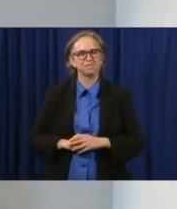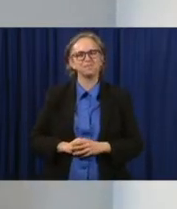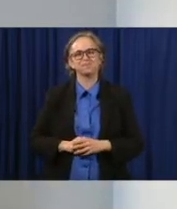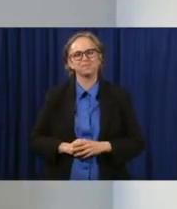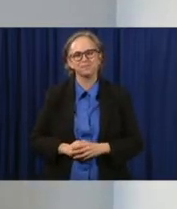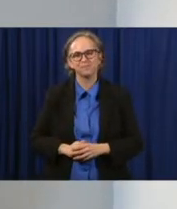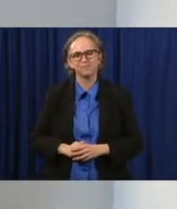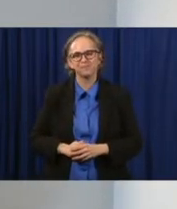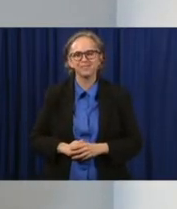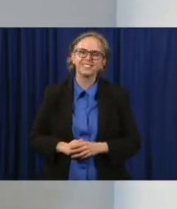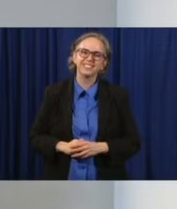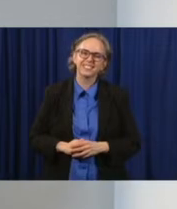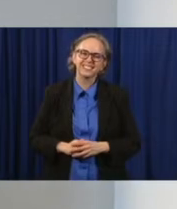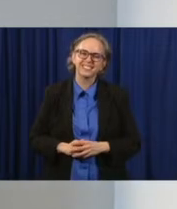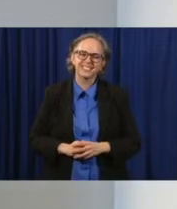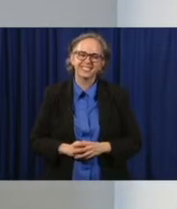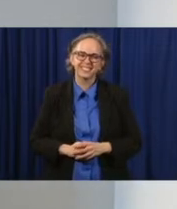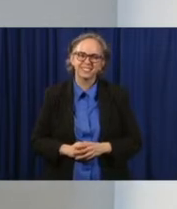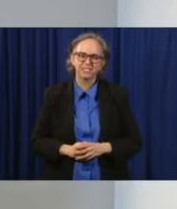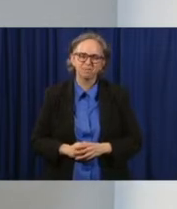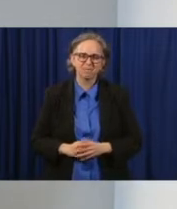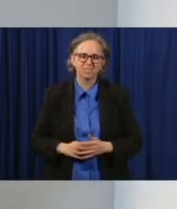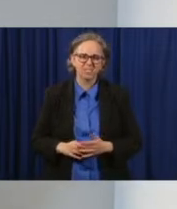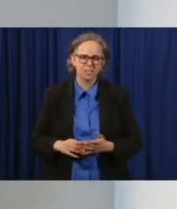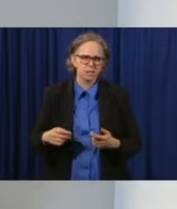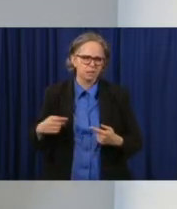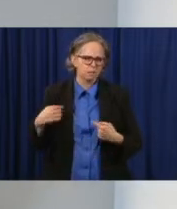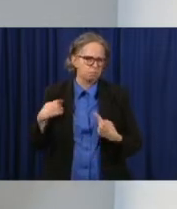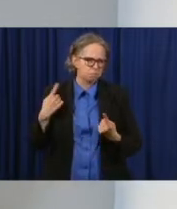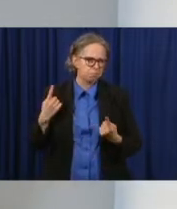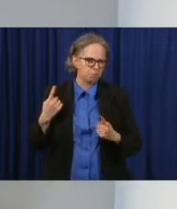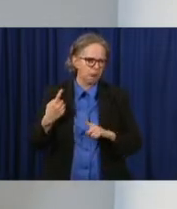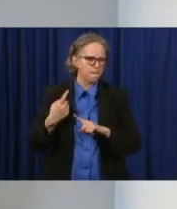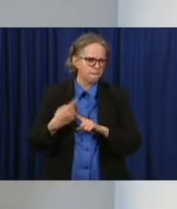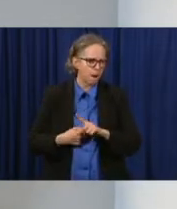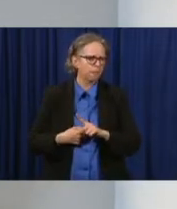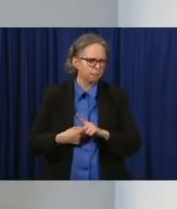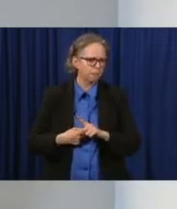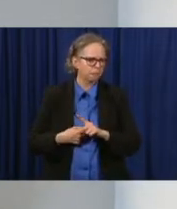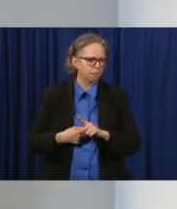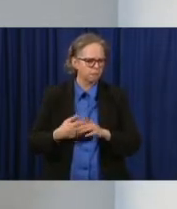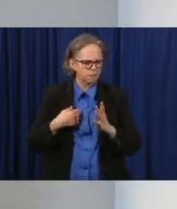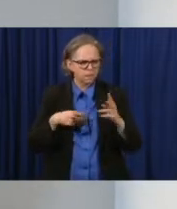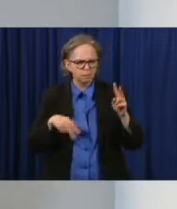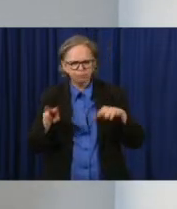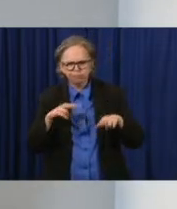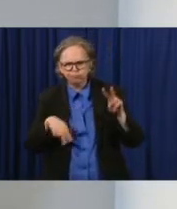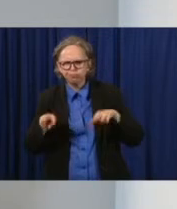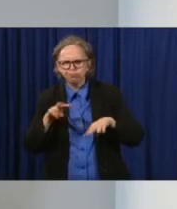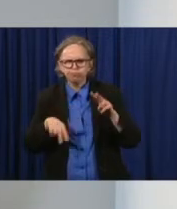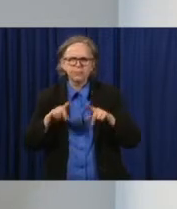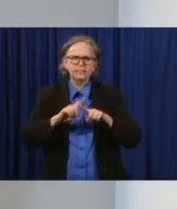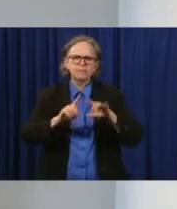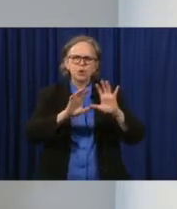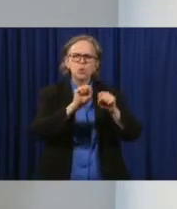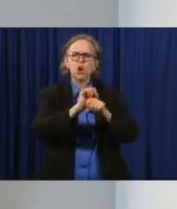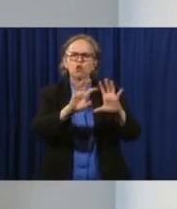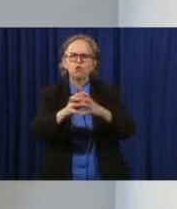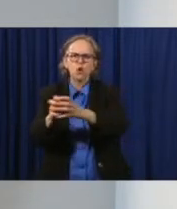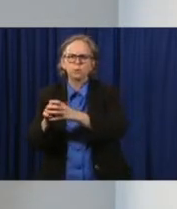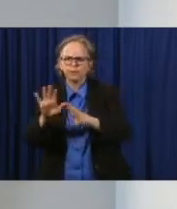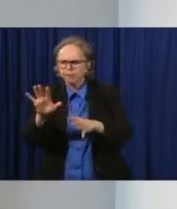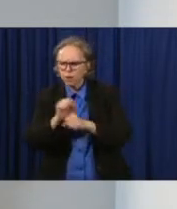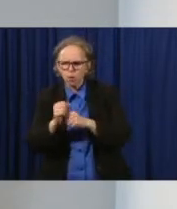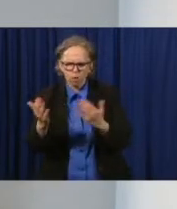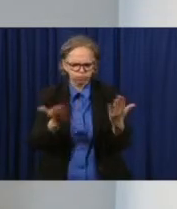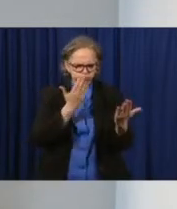I've spent the good part of the last month reviewing the work of our various work groups, including the